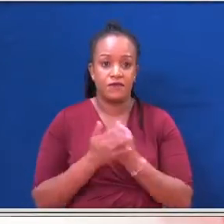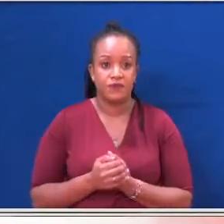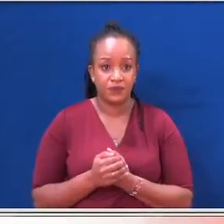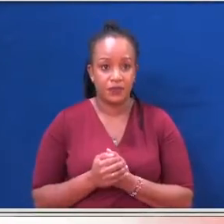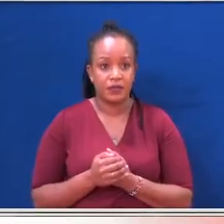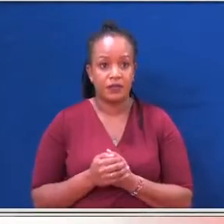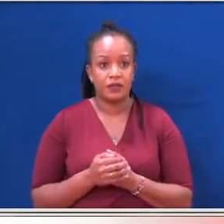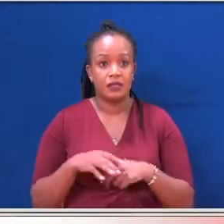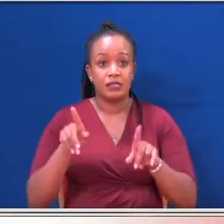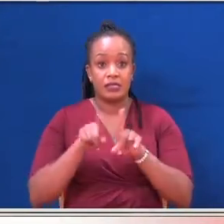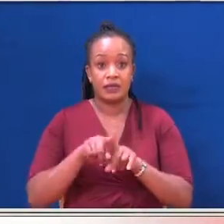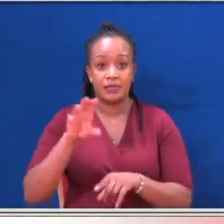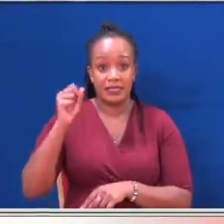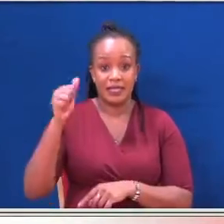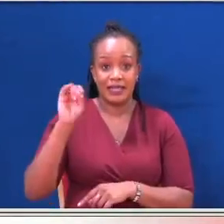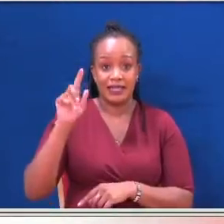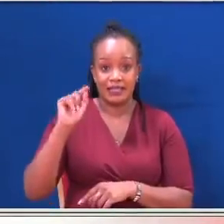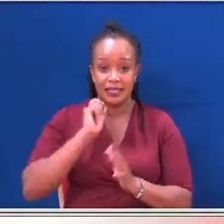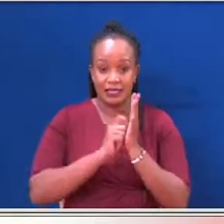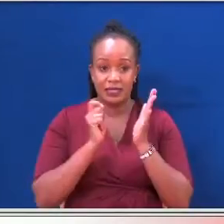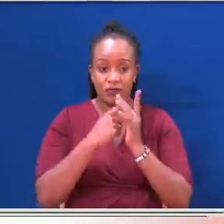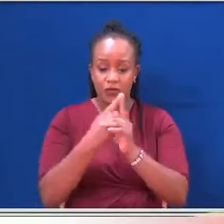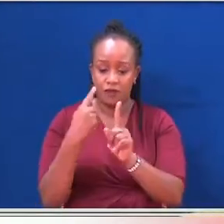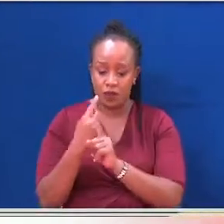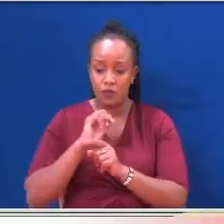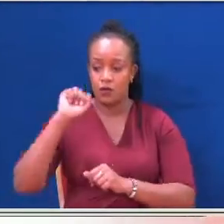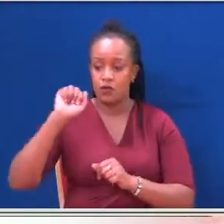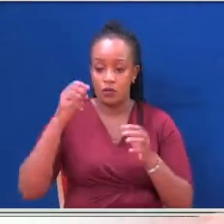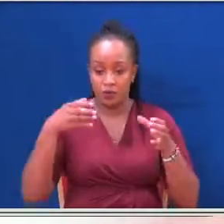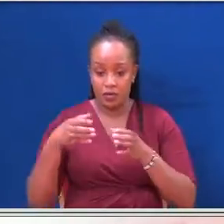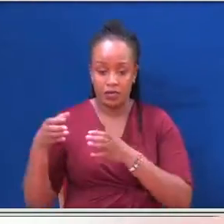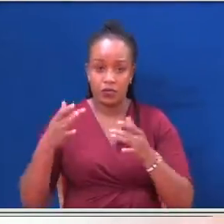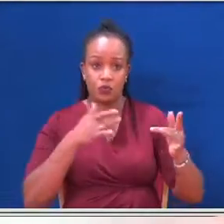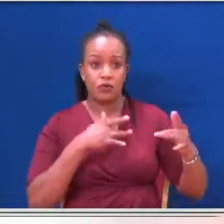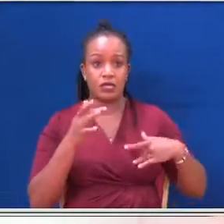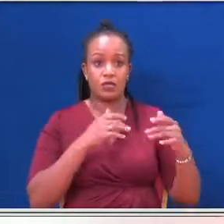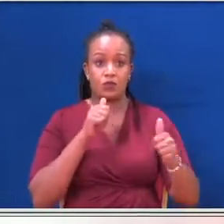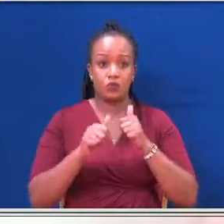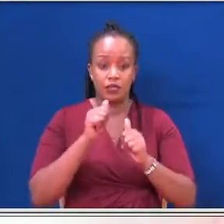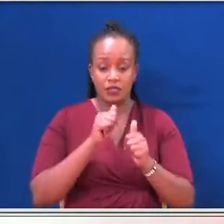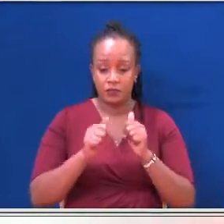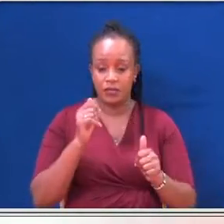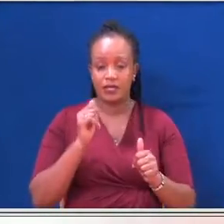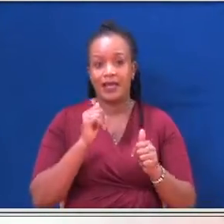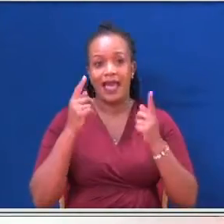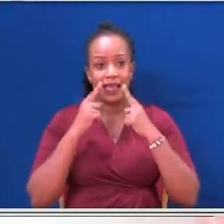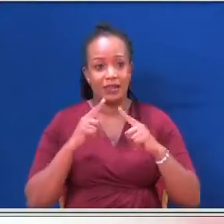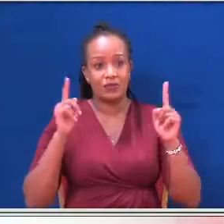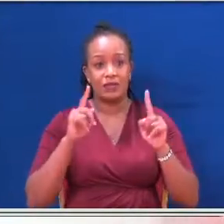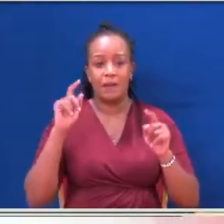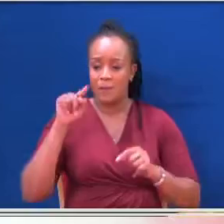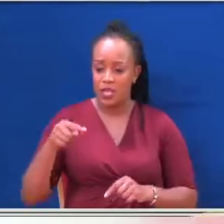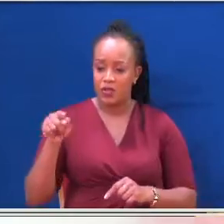Immaculate Kasait has written to various political parties over the concerns raised by Kenyans. Millions of Kenyans last month